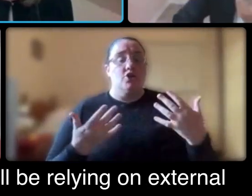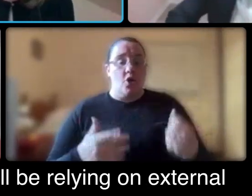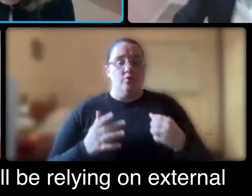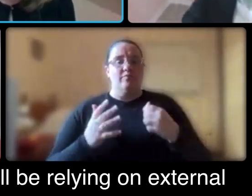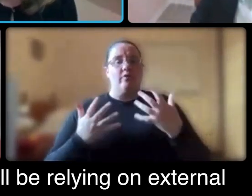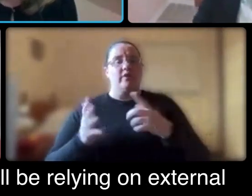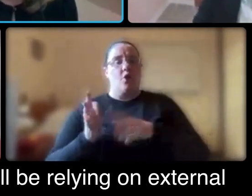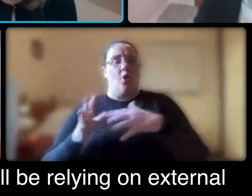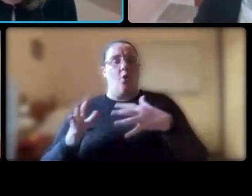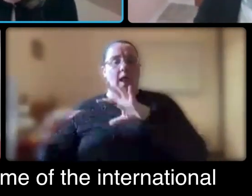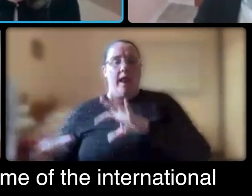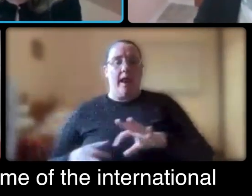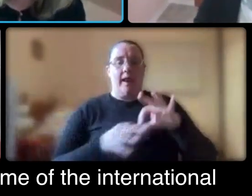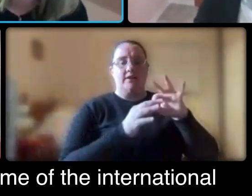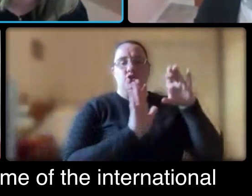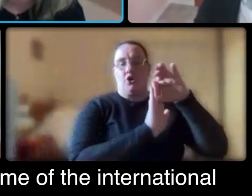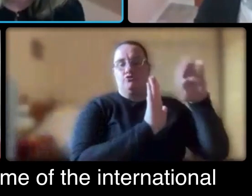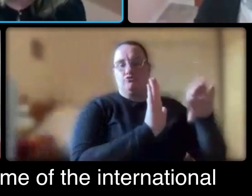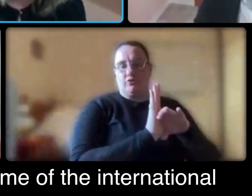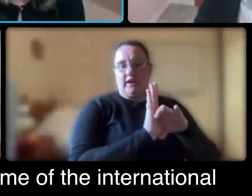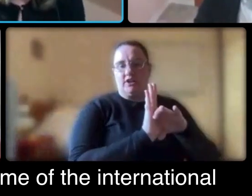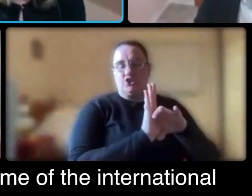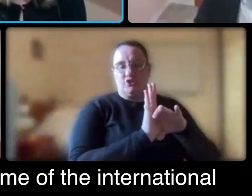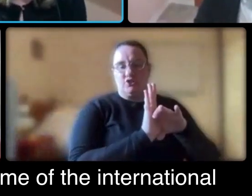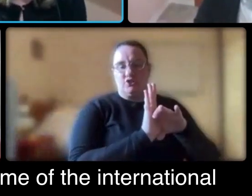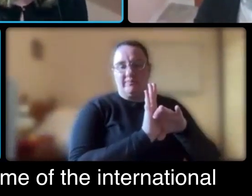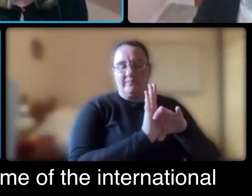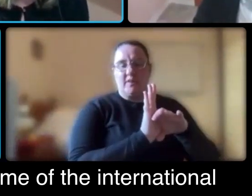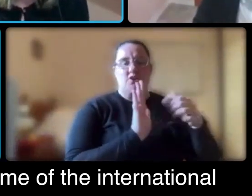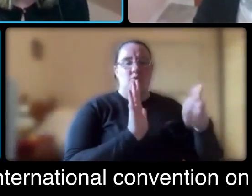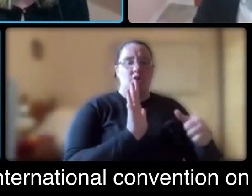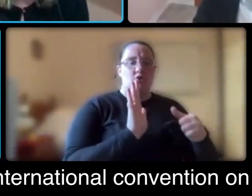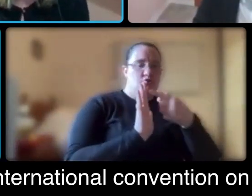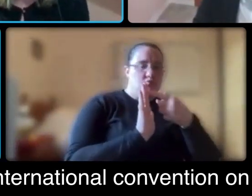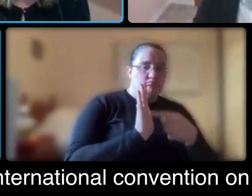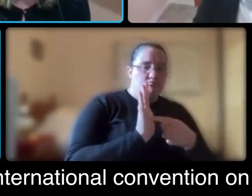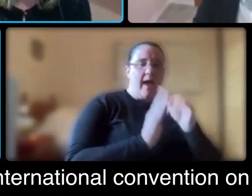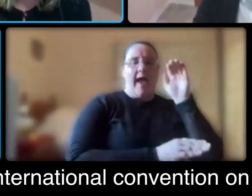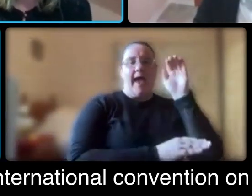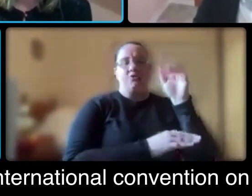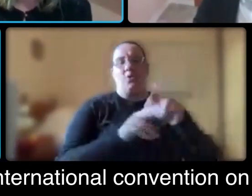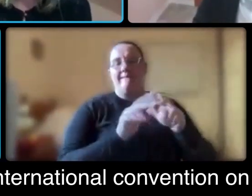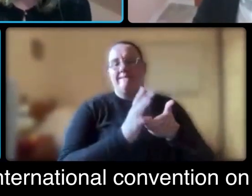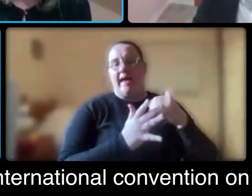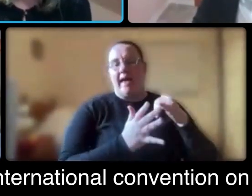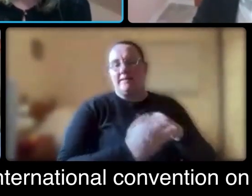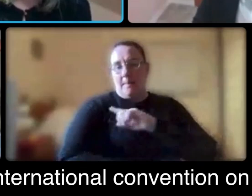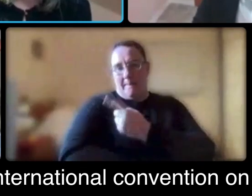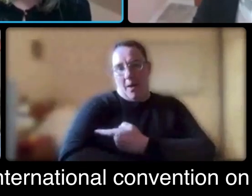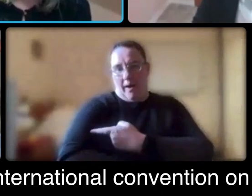we will be relying on external affairs and looking to some of the international conventions, including